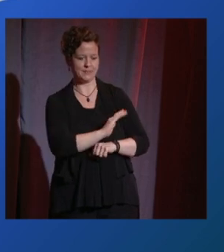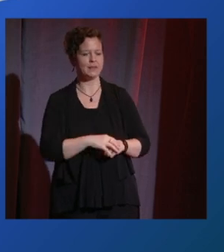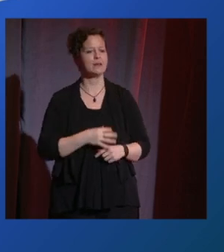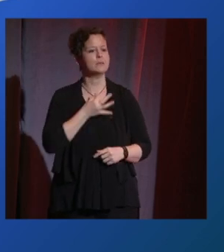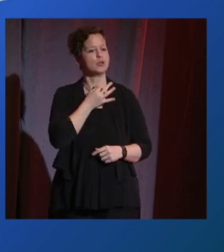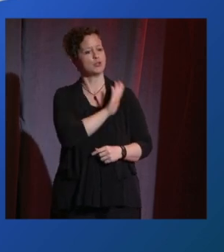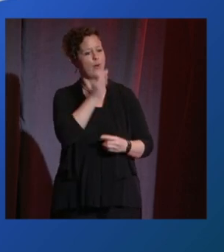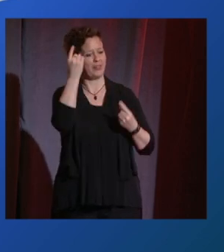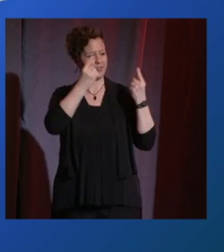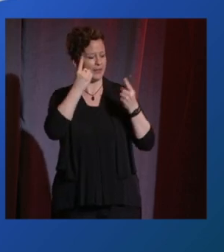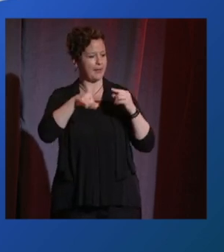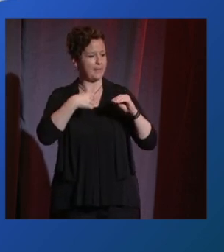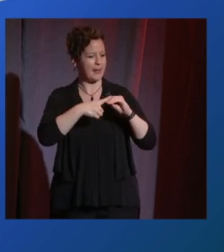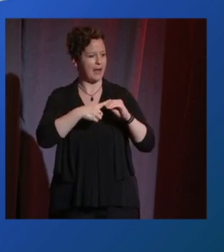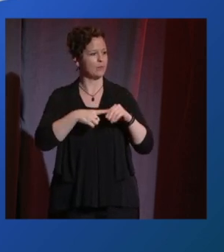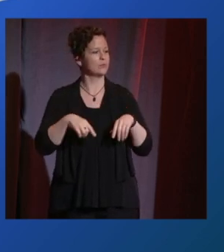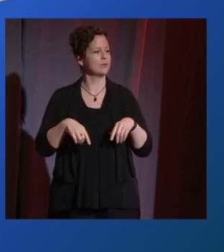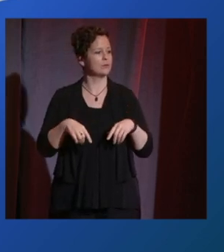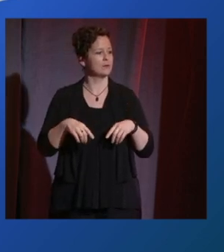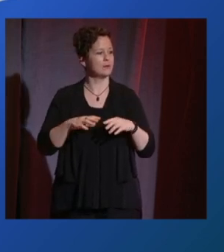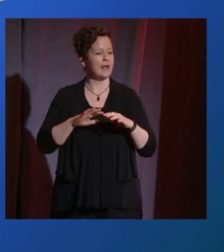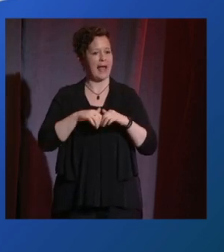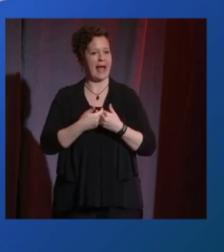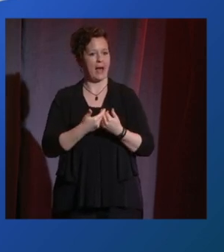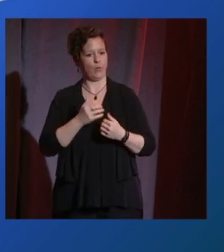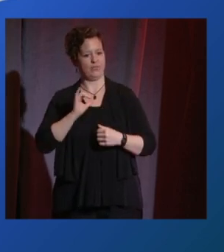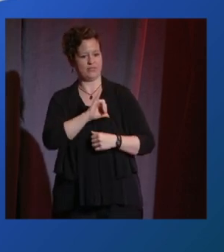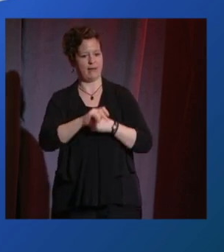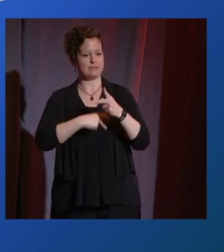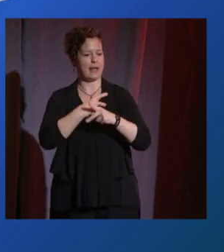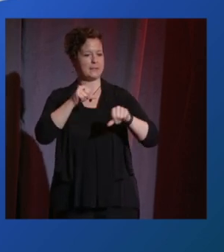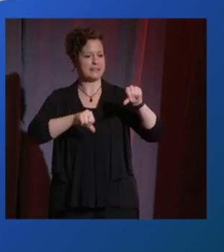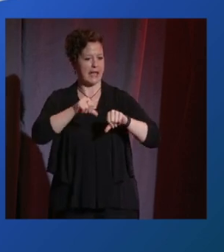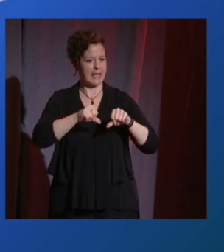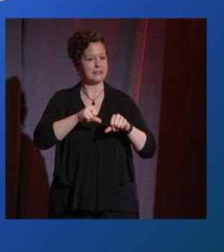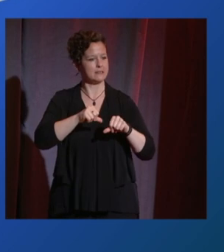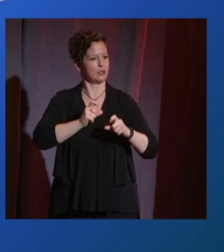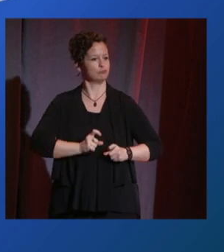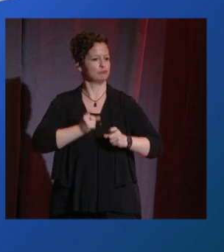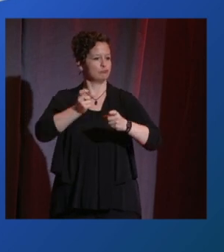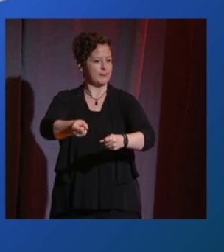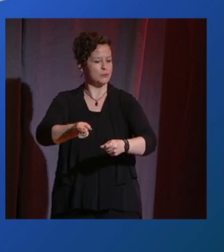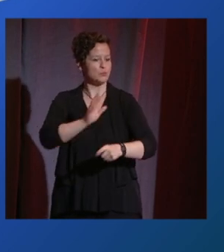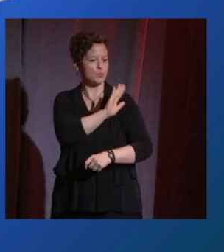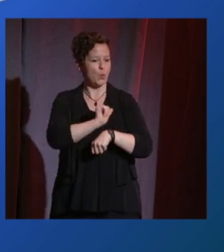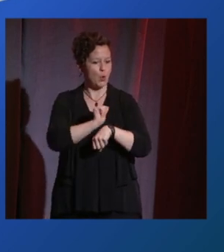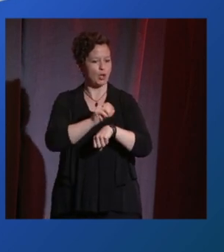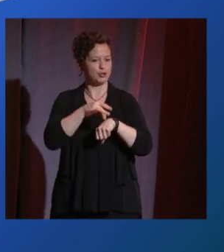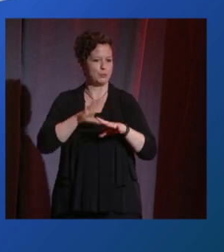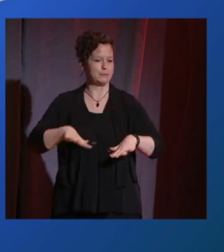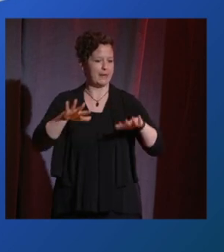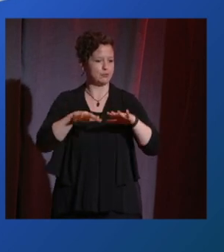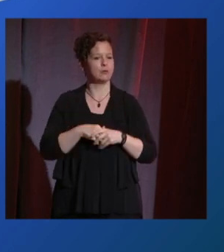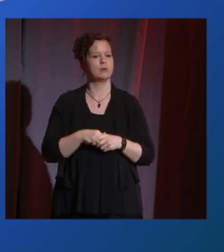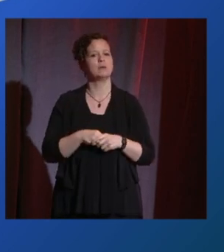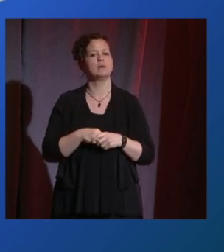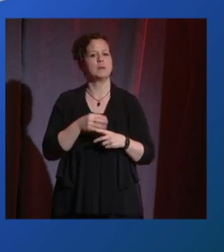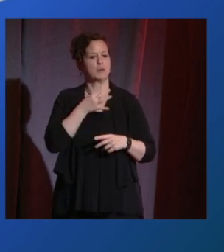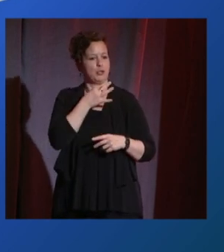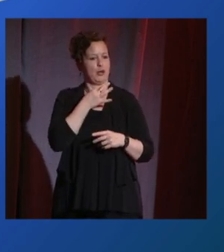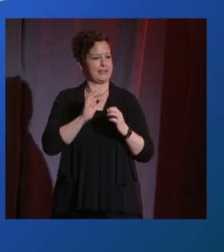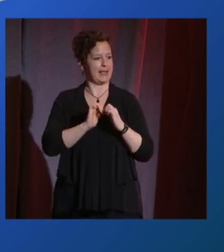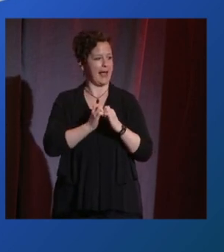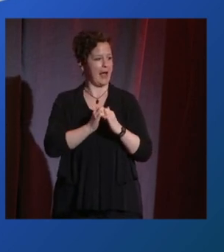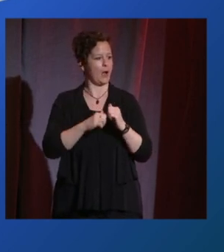how hard stem Sciences contribute to geospatial and how we can win the hearts